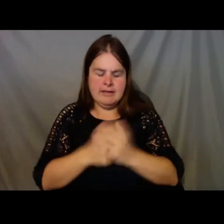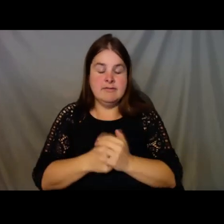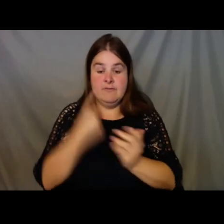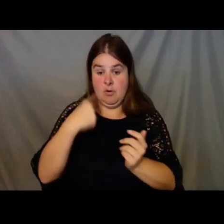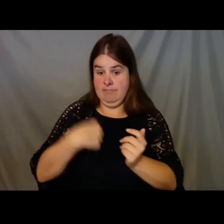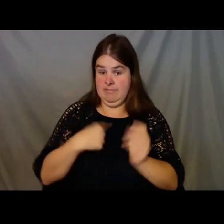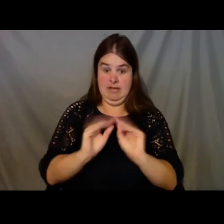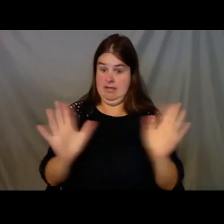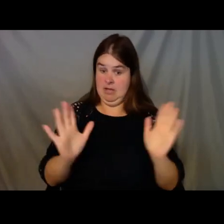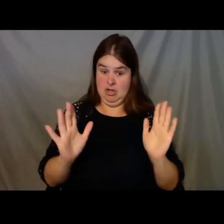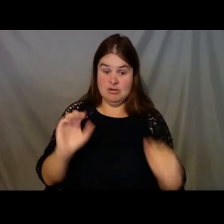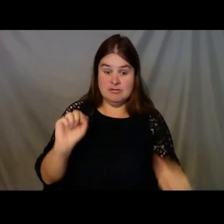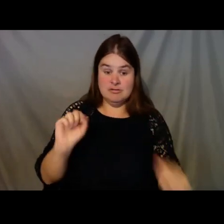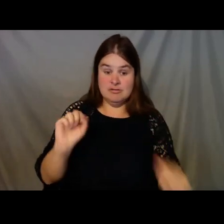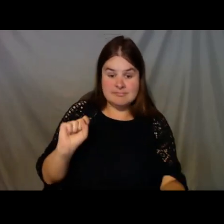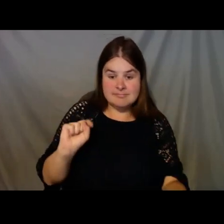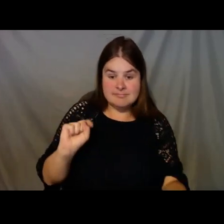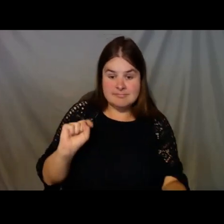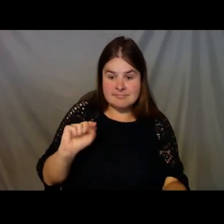the stipends, or the